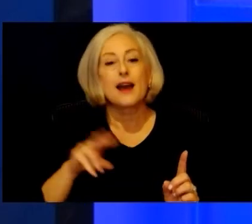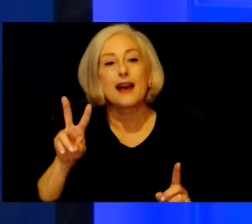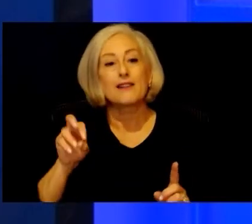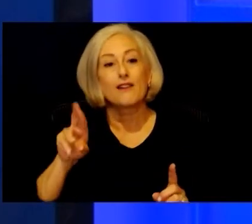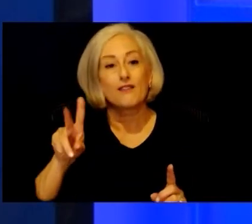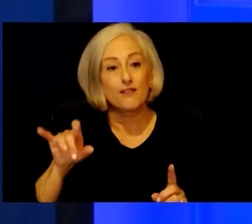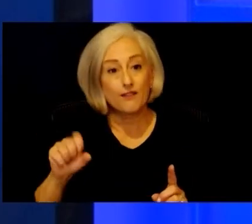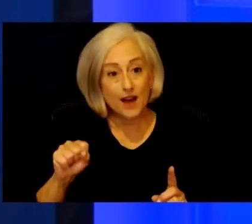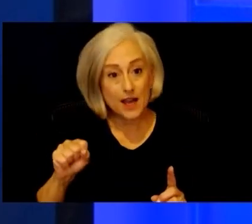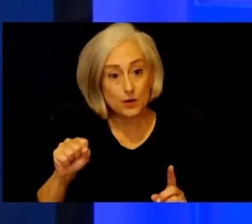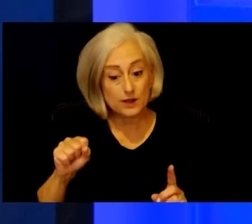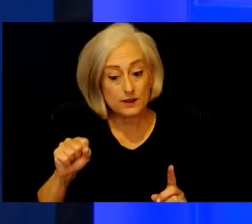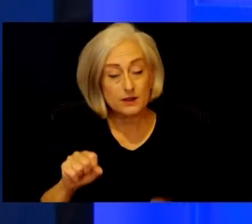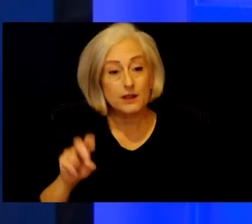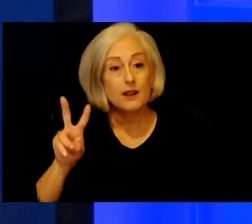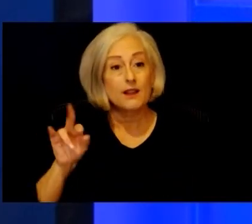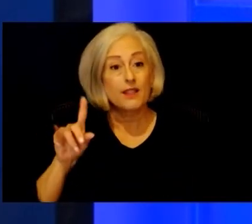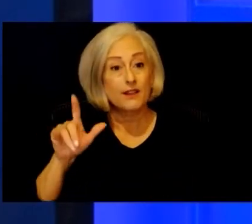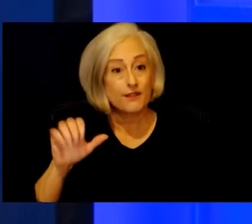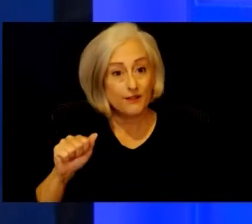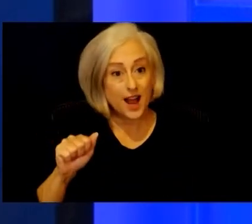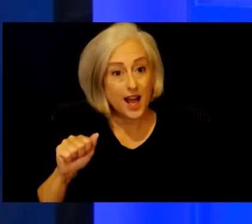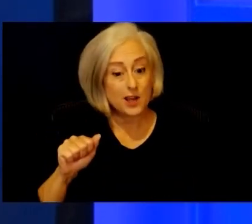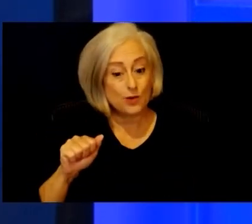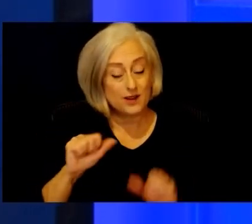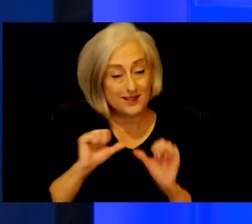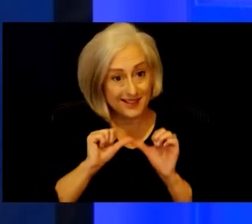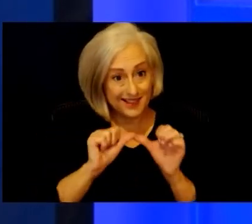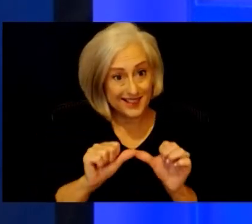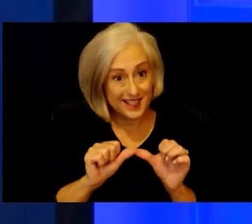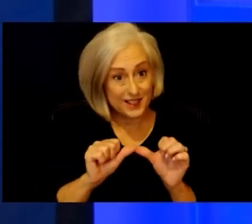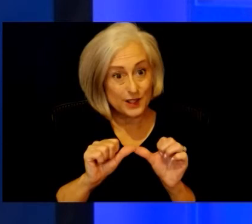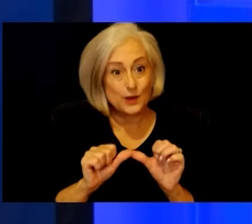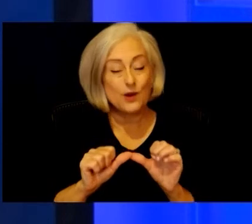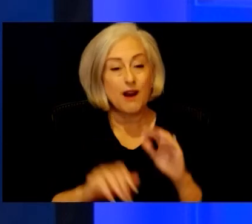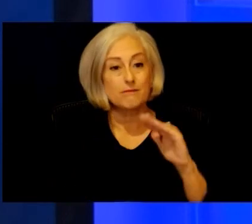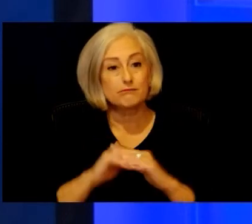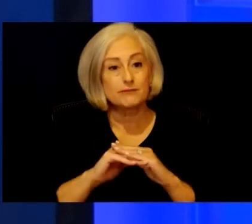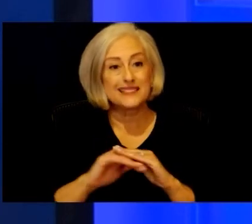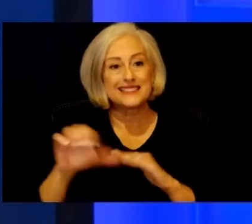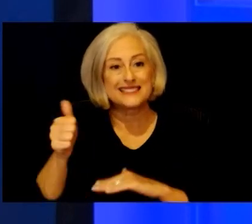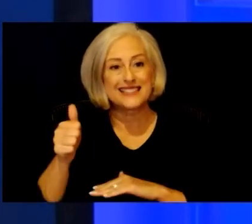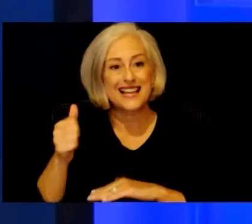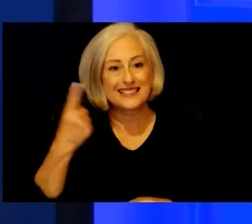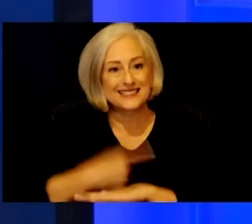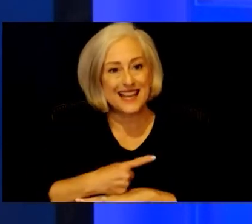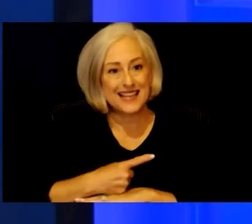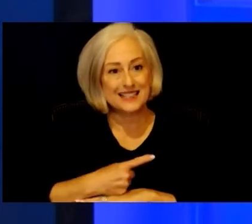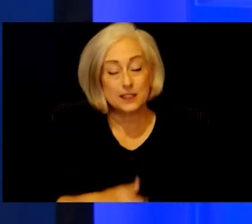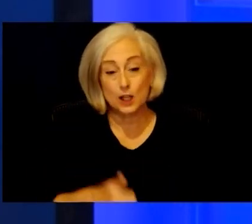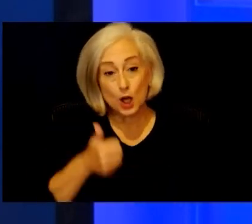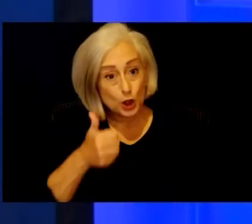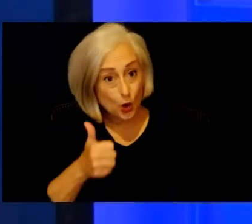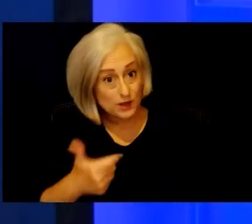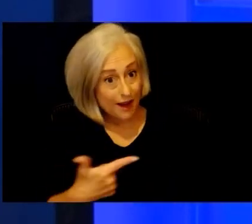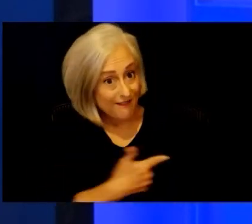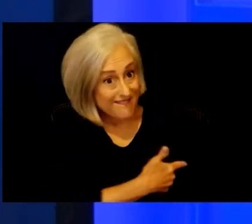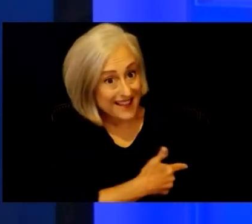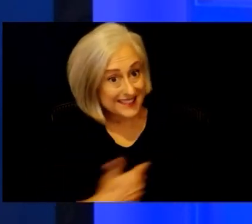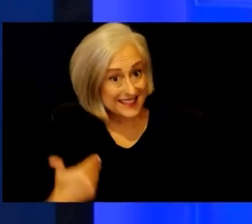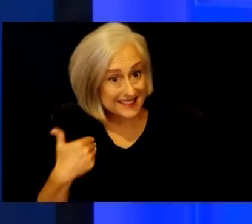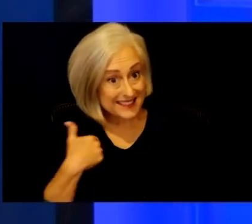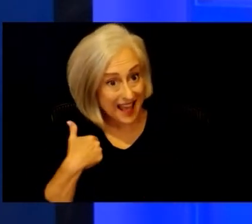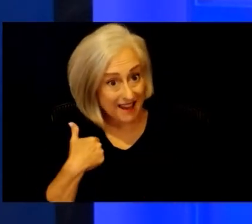that viral stage really lasts for about 10 days. If you've been vaccinated, that viral replication stage